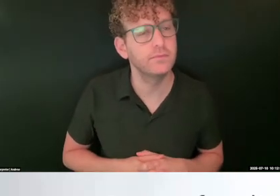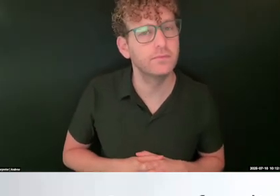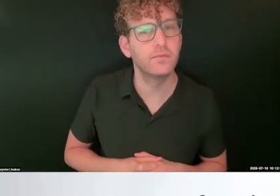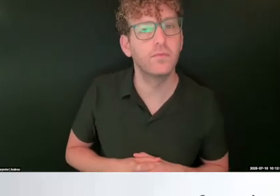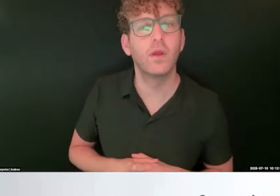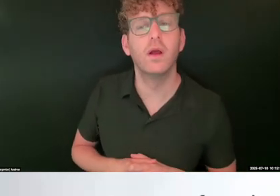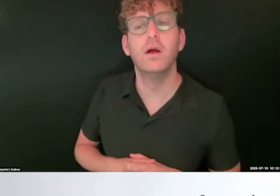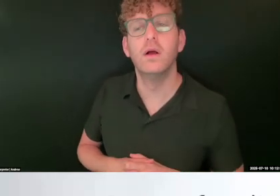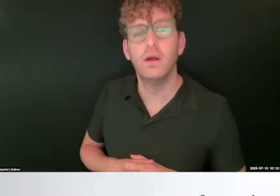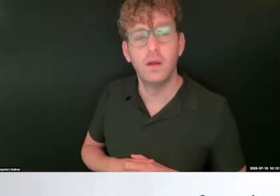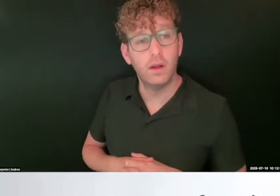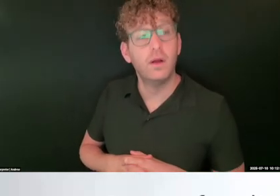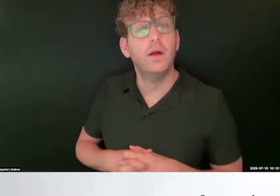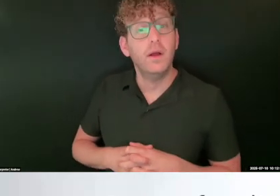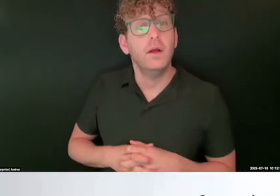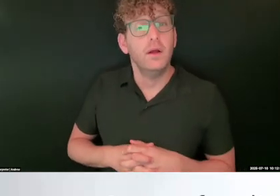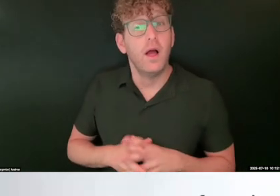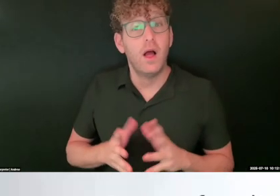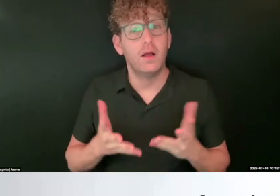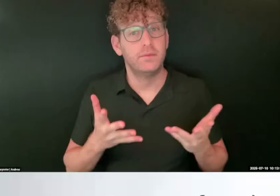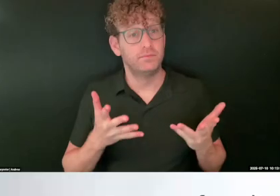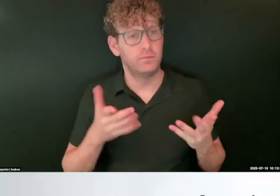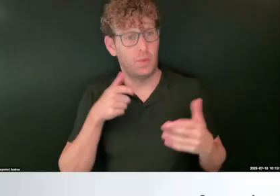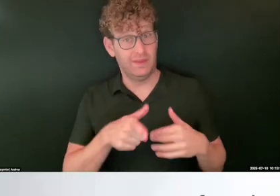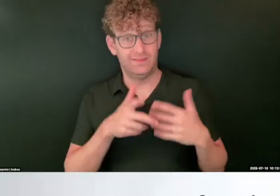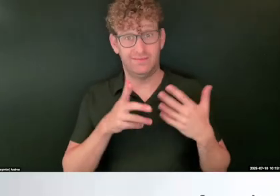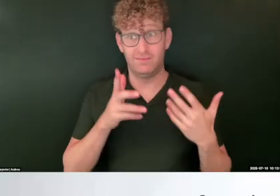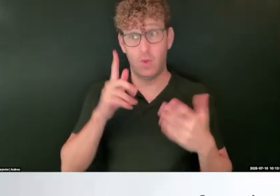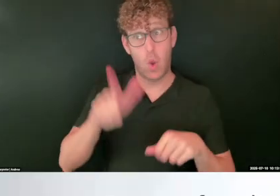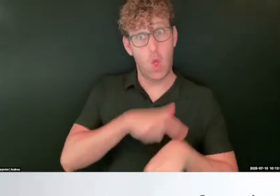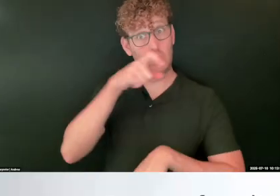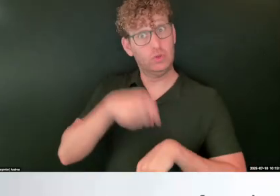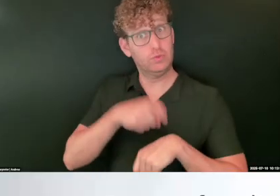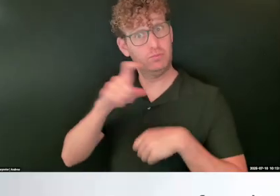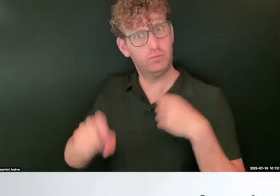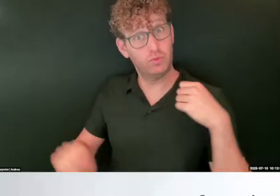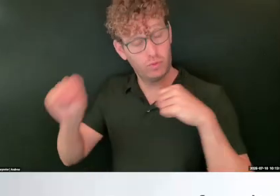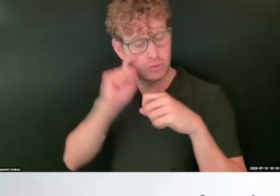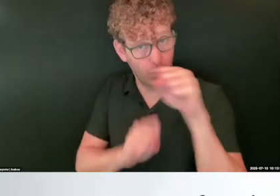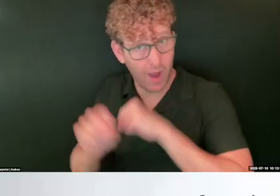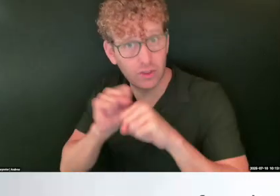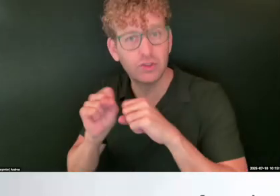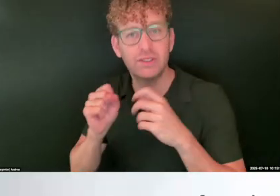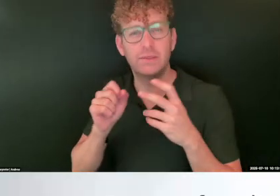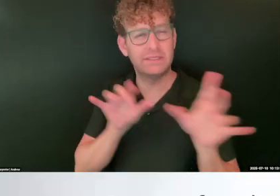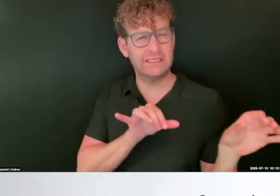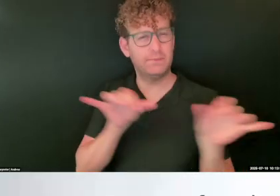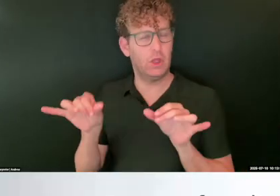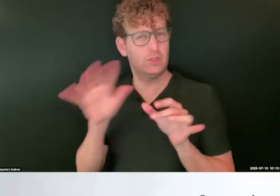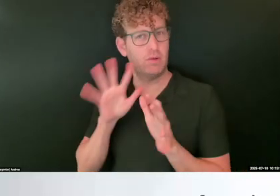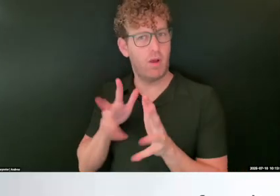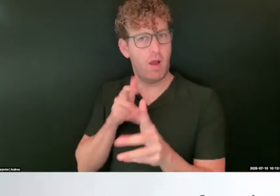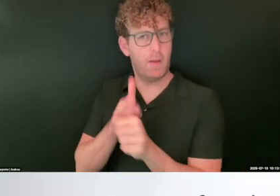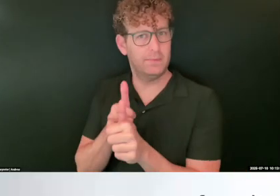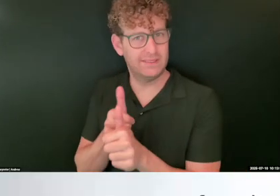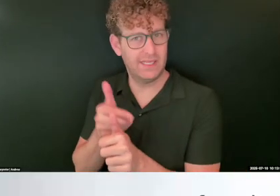The format of the long-term strategy will be similar to updates of the past, as there are key areas we are required to